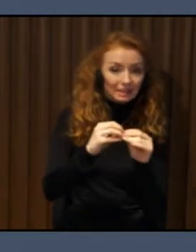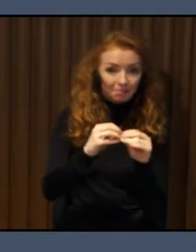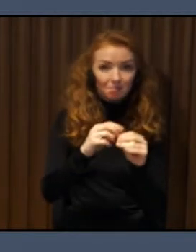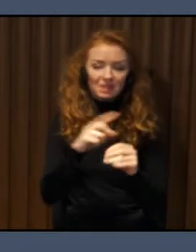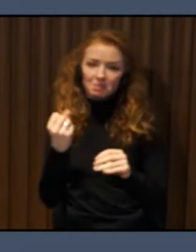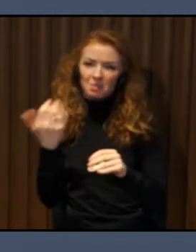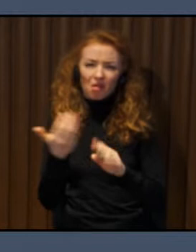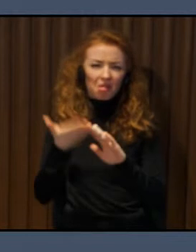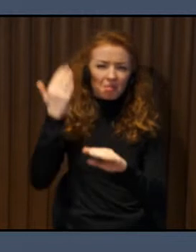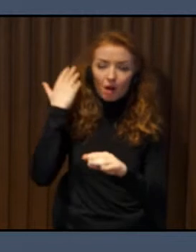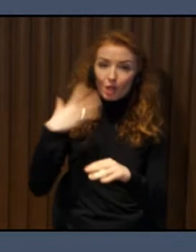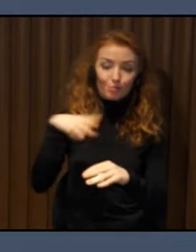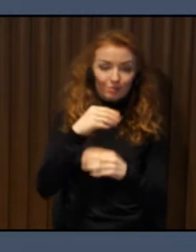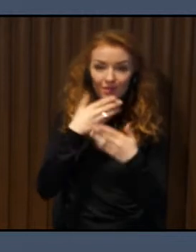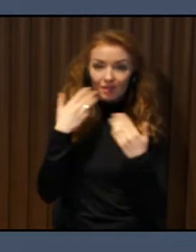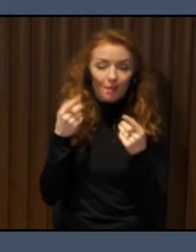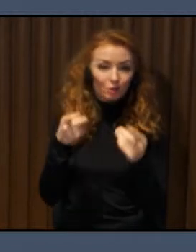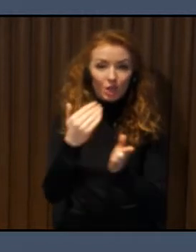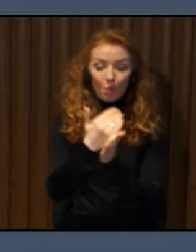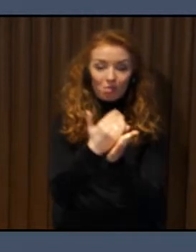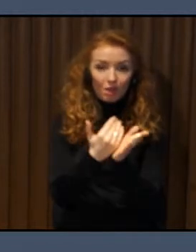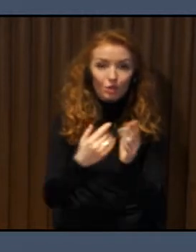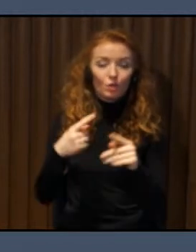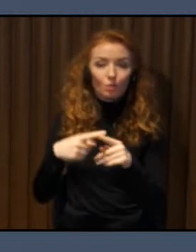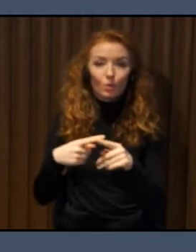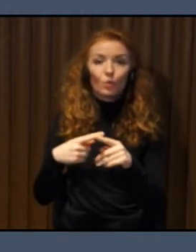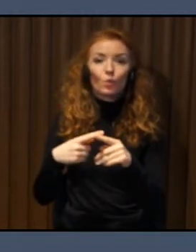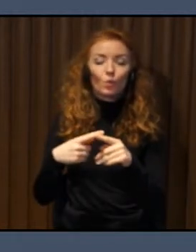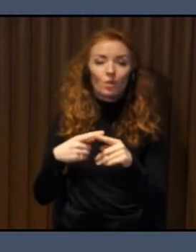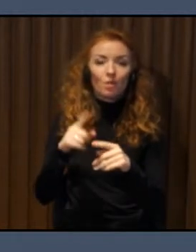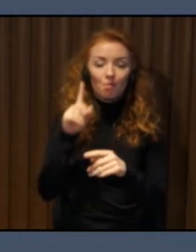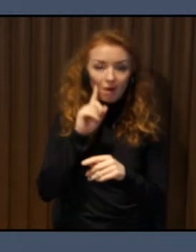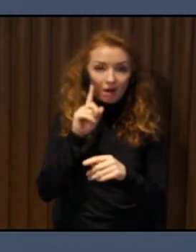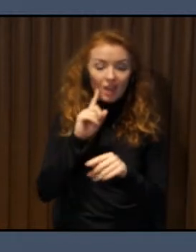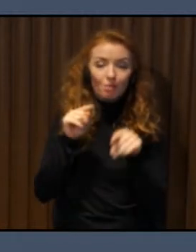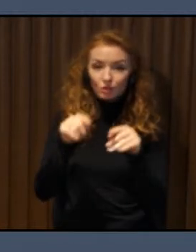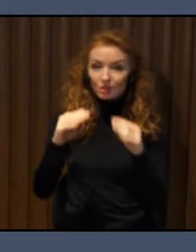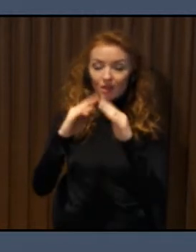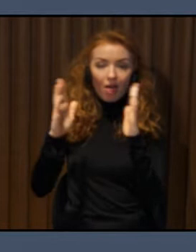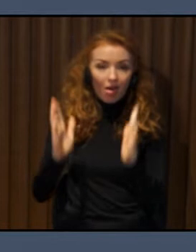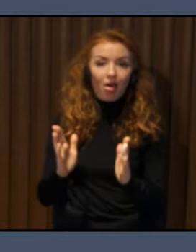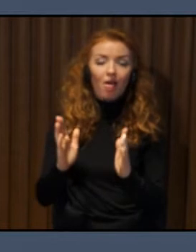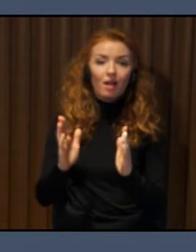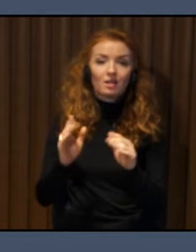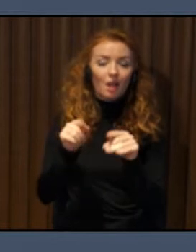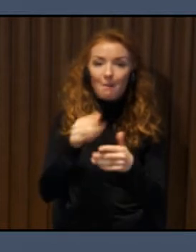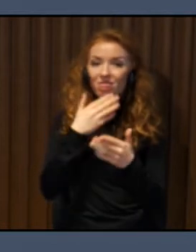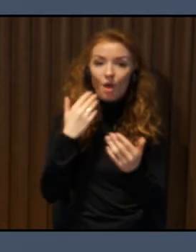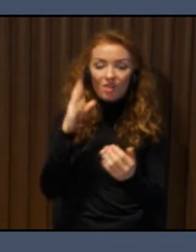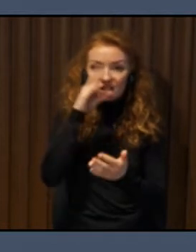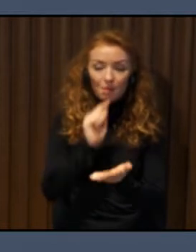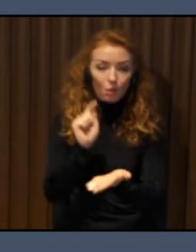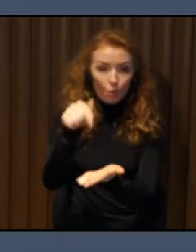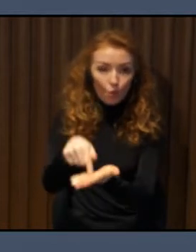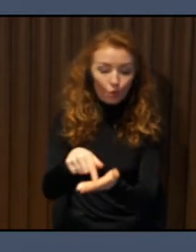buildings and the spaces between the buildings are inaccessible. The sidewalks and the crossings